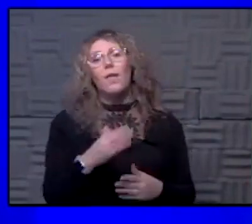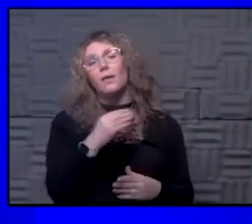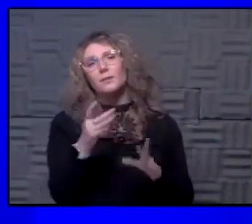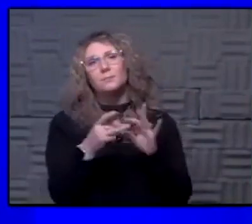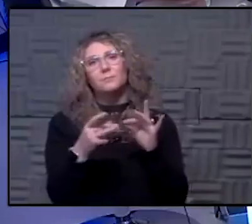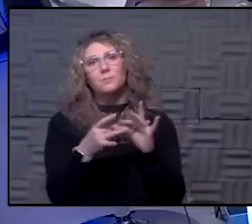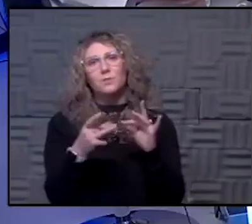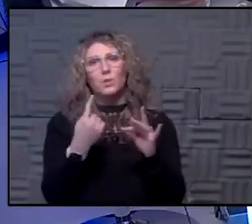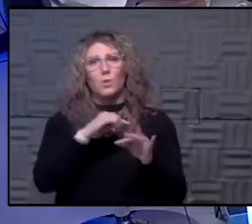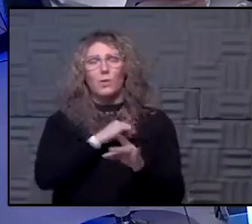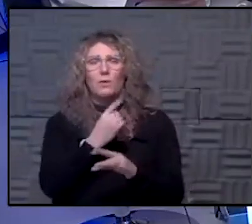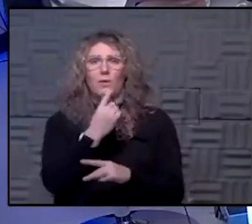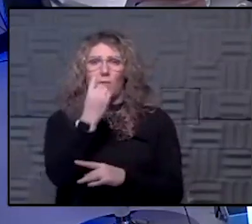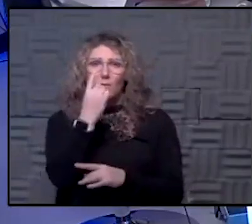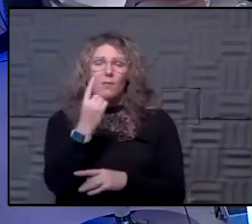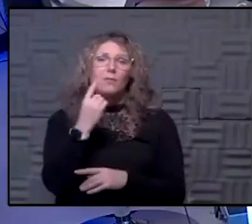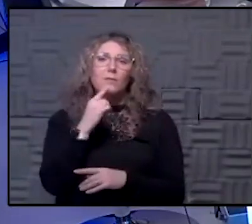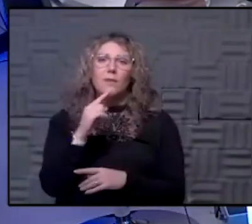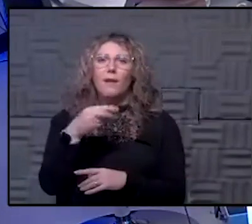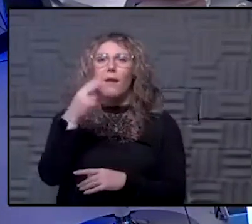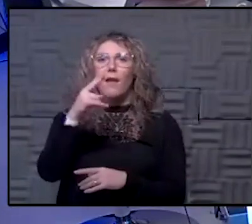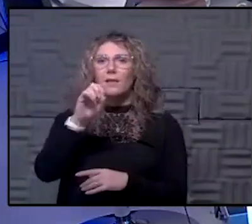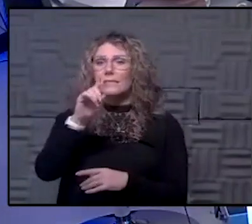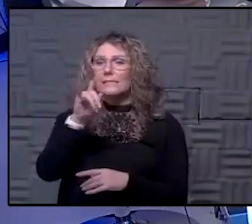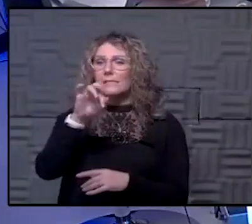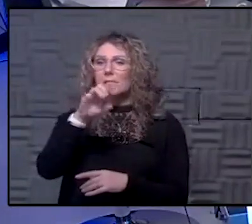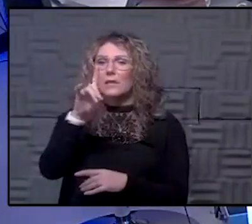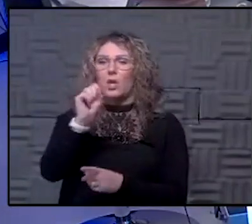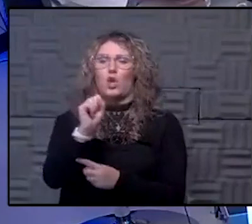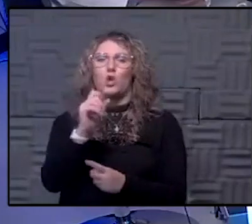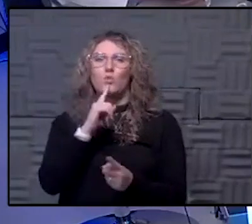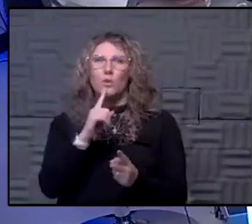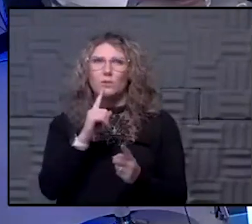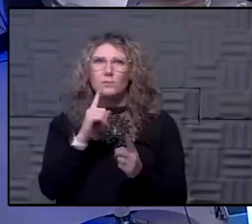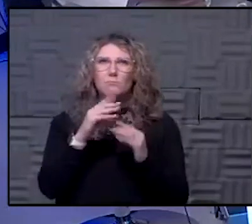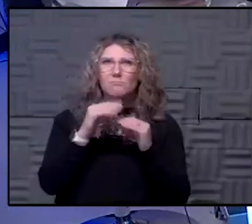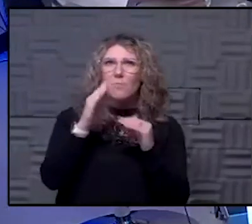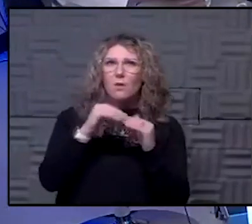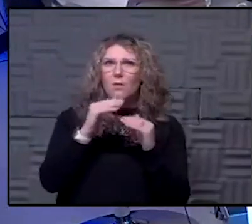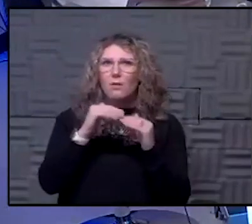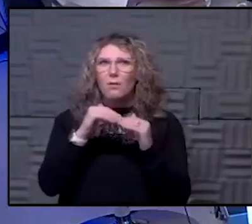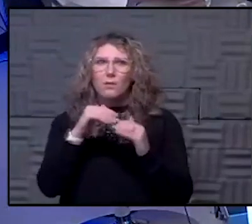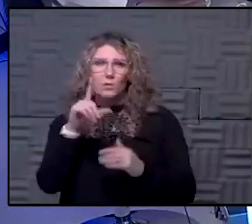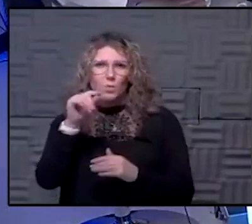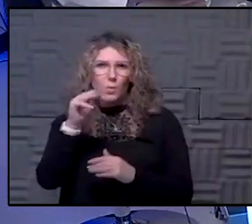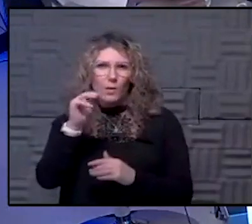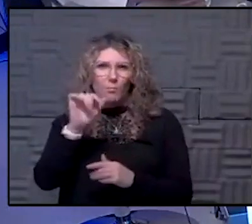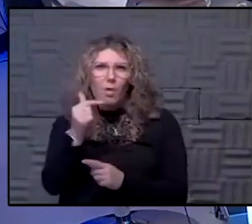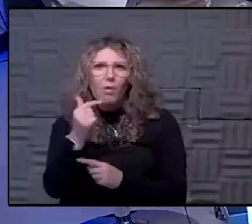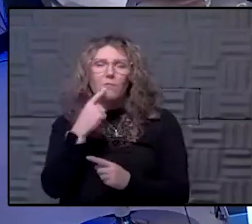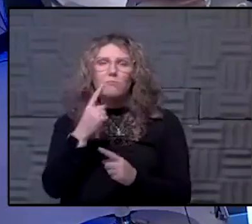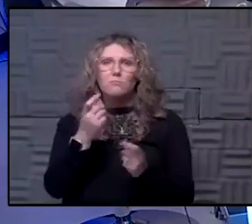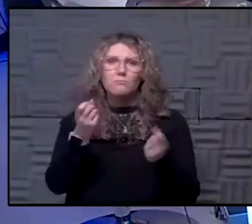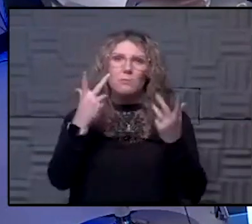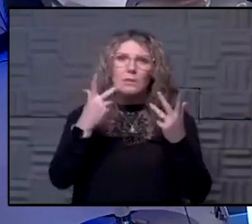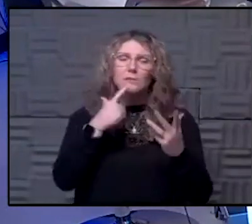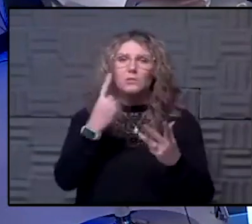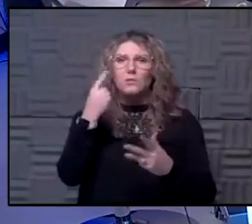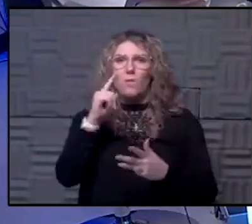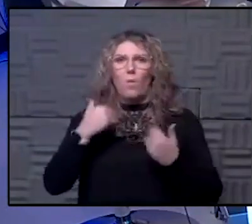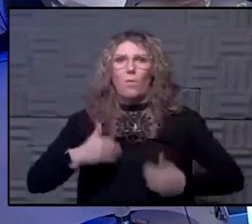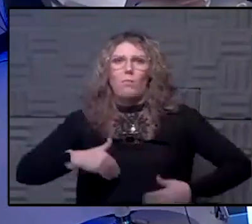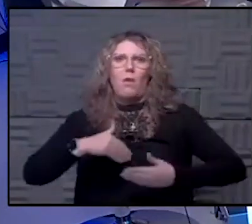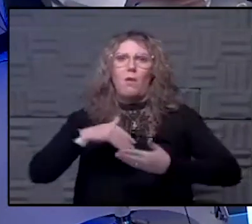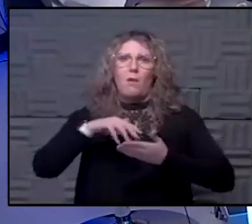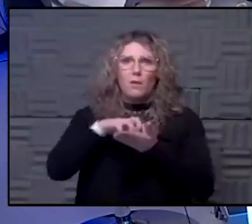say, we think steroids, a higher dose steroids, especially 20 milligrams a day above, may be the worst of all as far as trying to be too much of an immunosuppressant